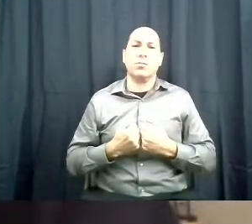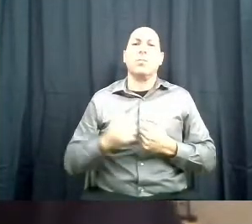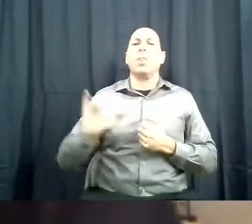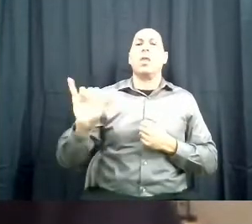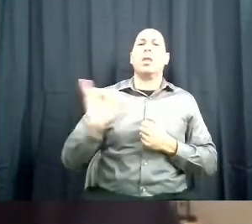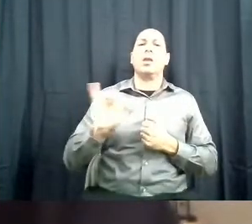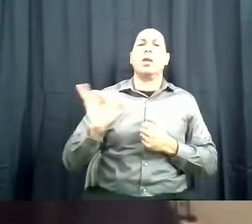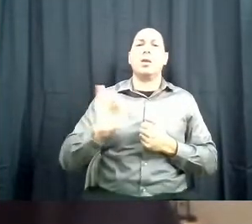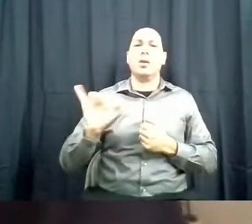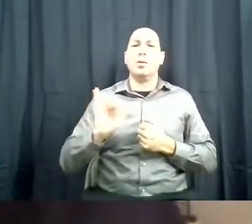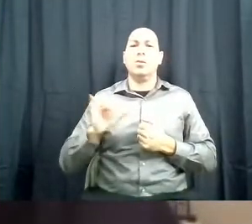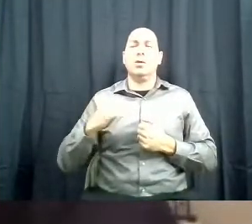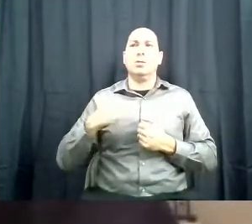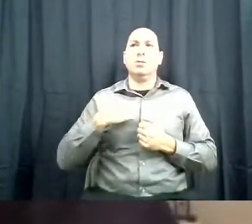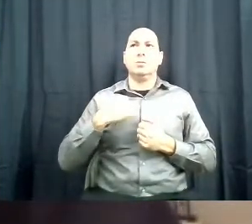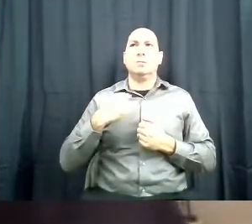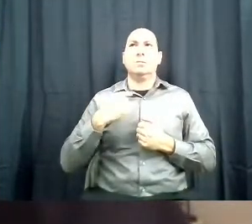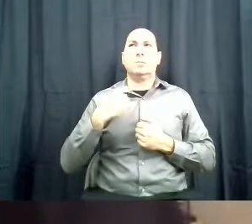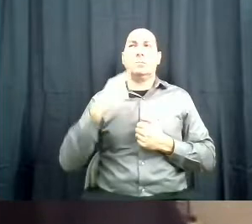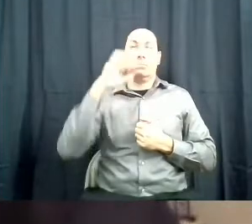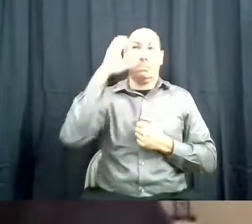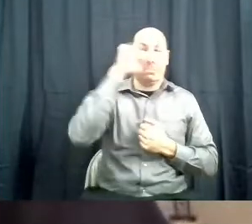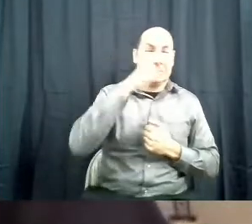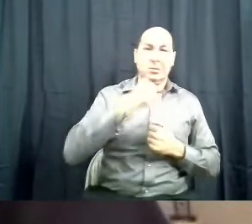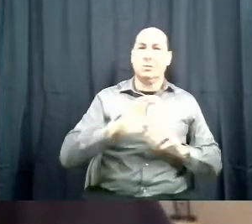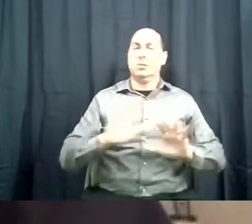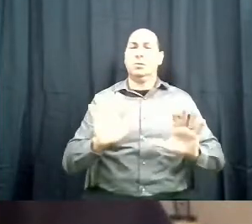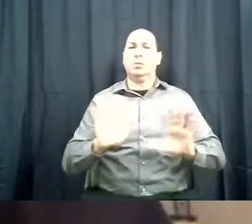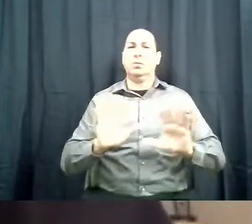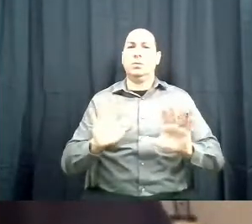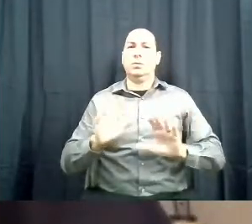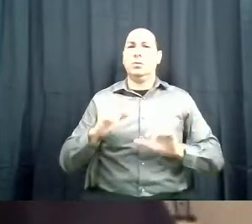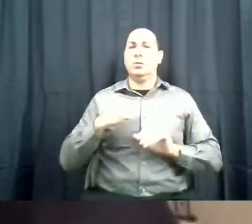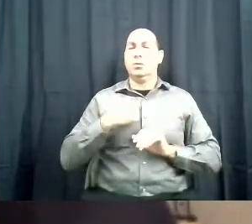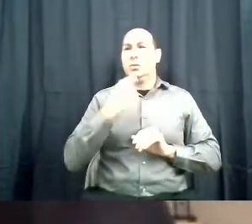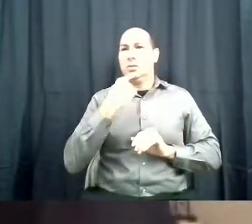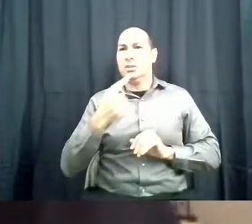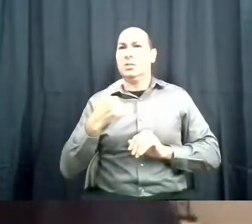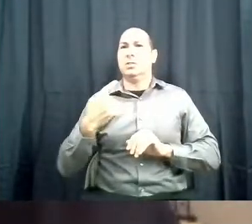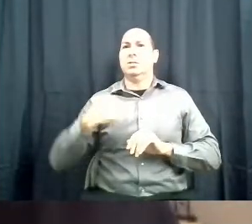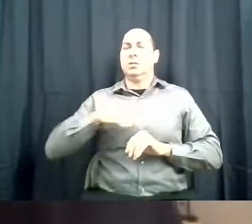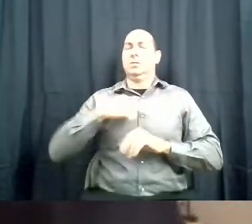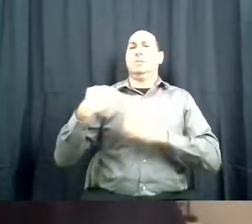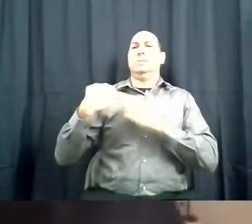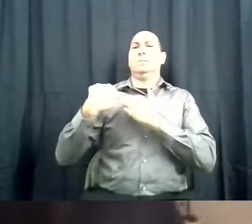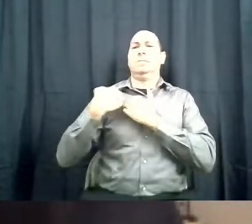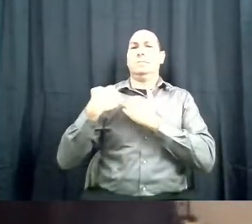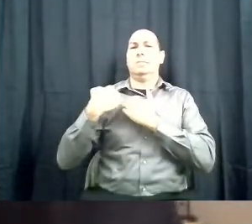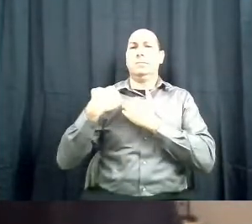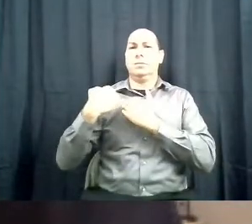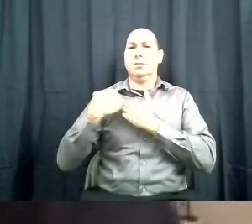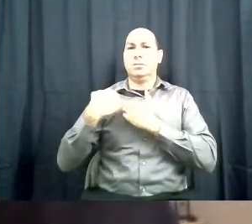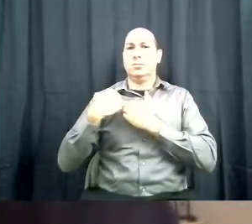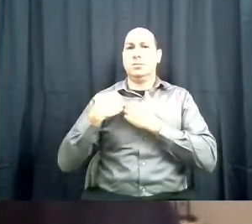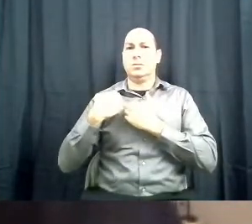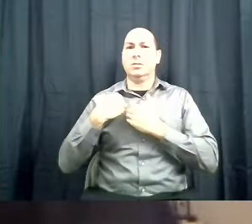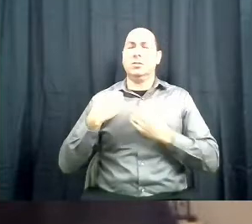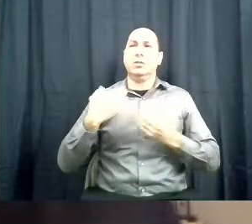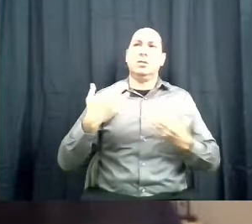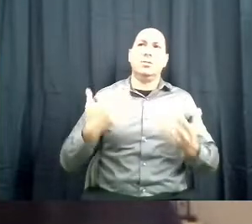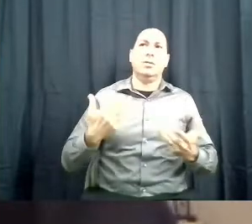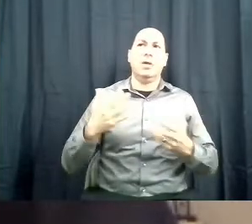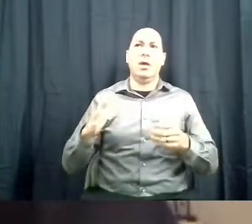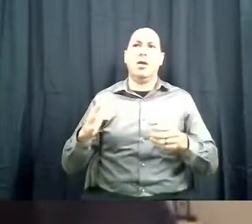be, I'm not saying it would be responsible to assume a full match